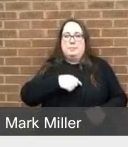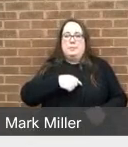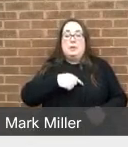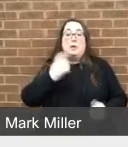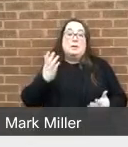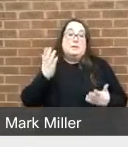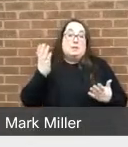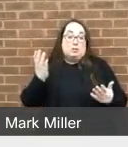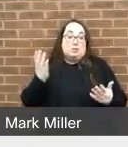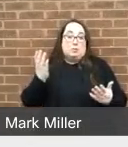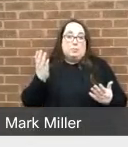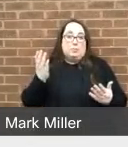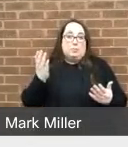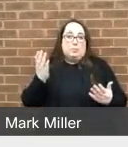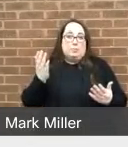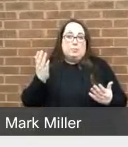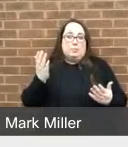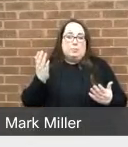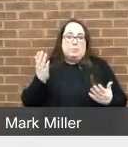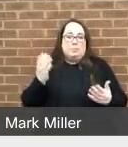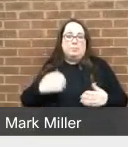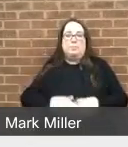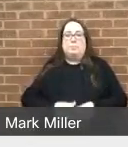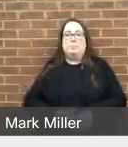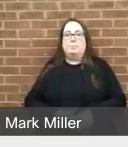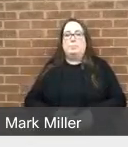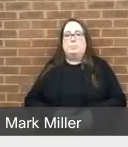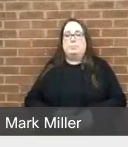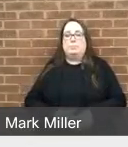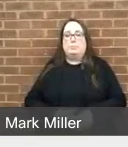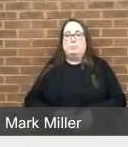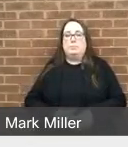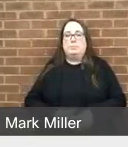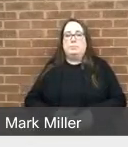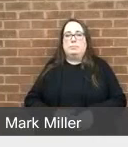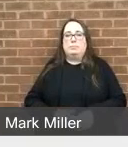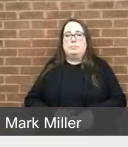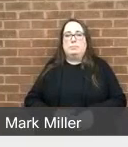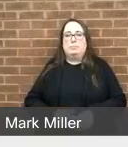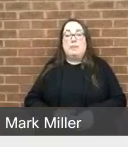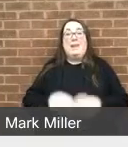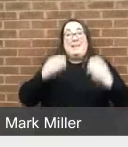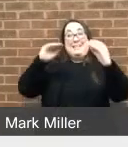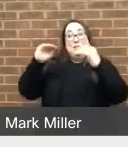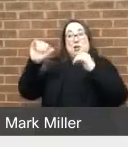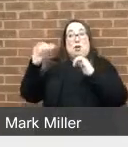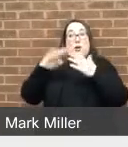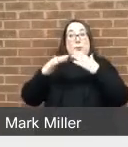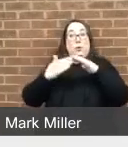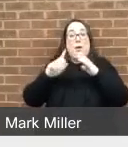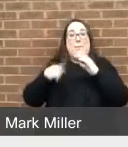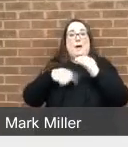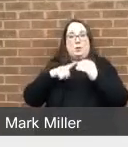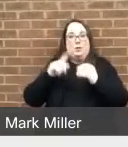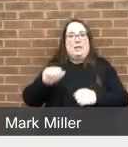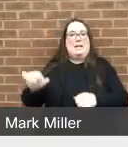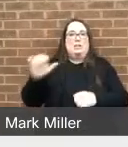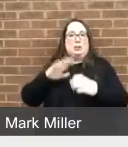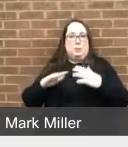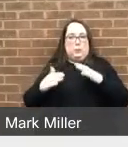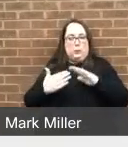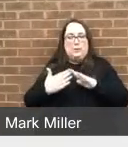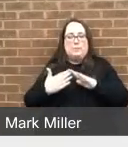of educating other community about the Asian community or